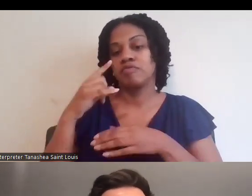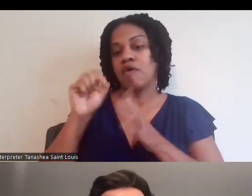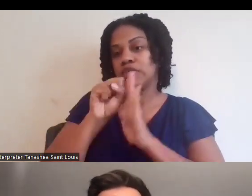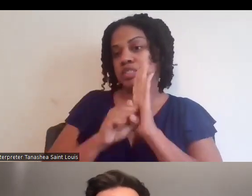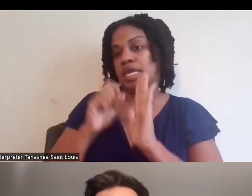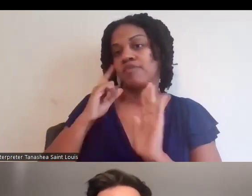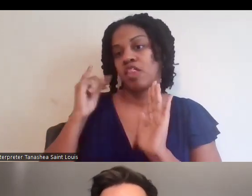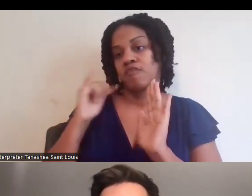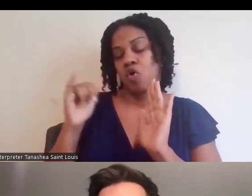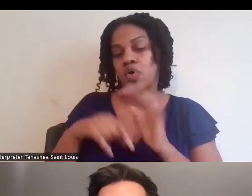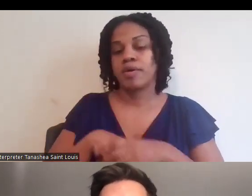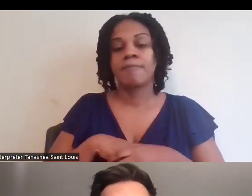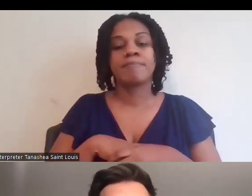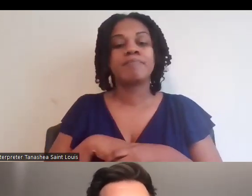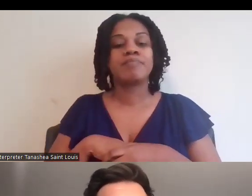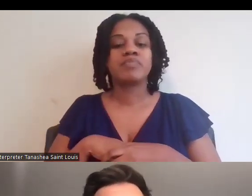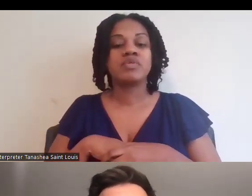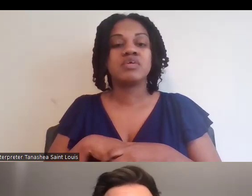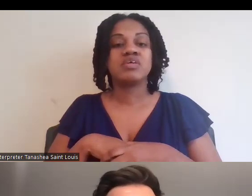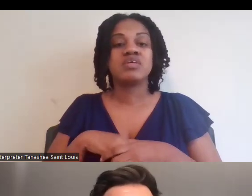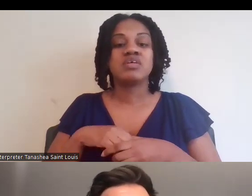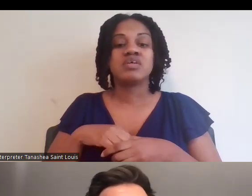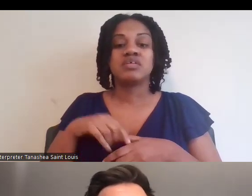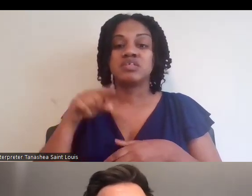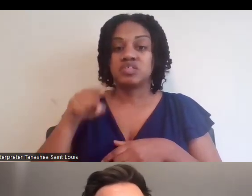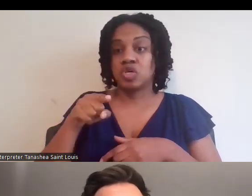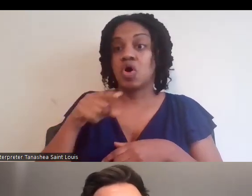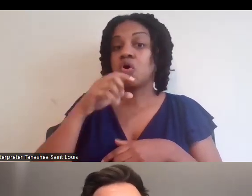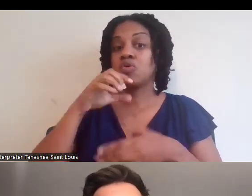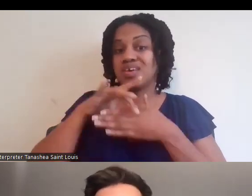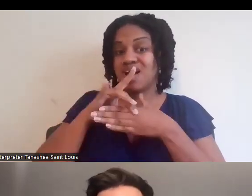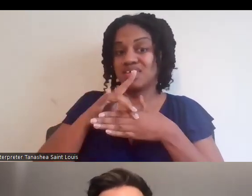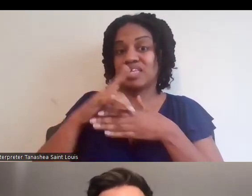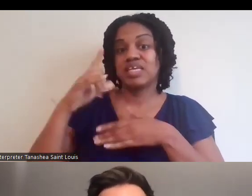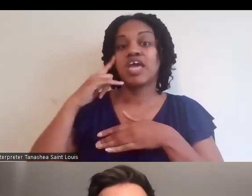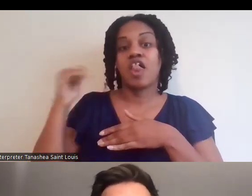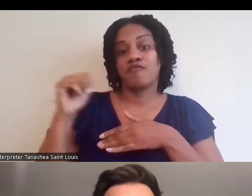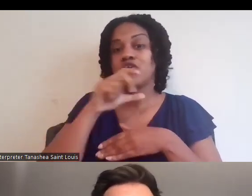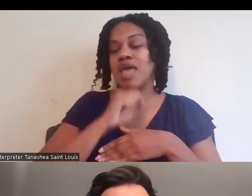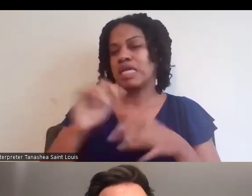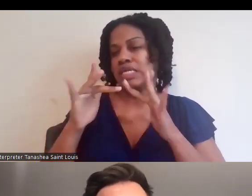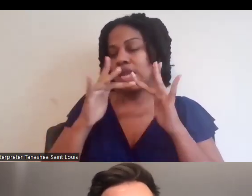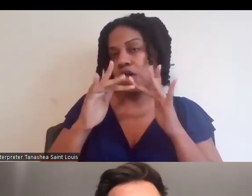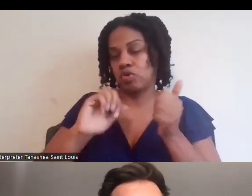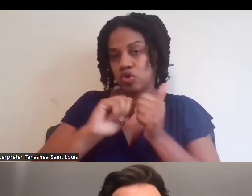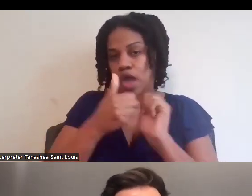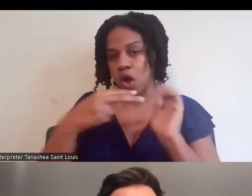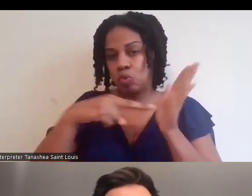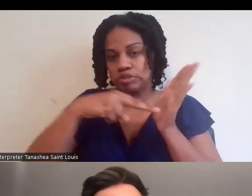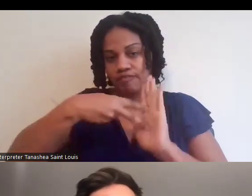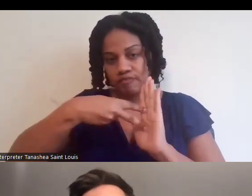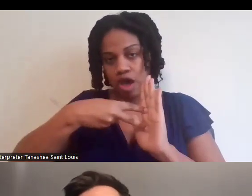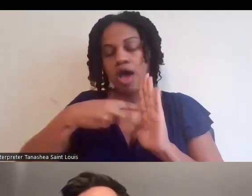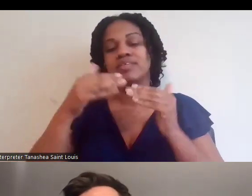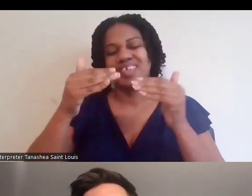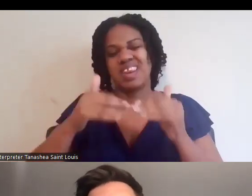So the context of this is really the California Aging Network. So how we define that in this project, next slide,